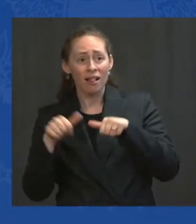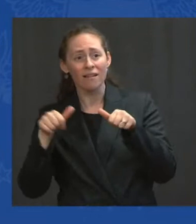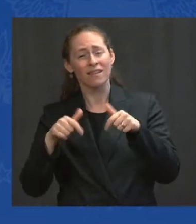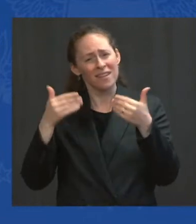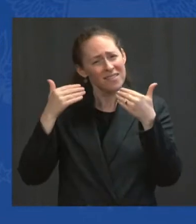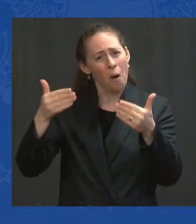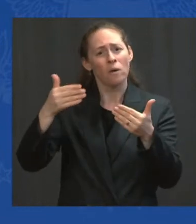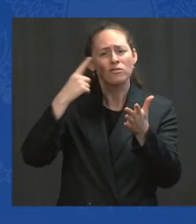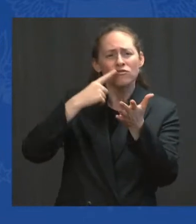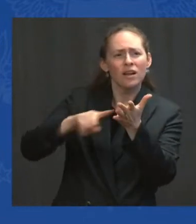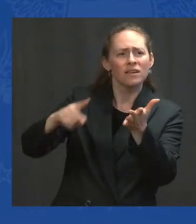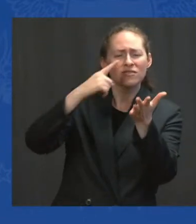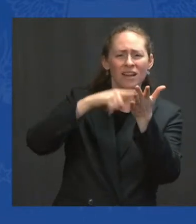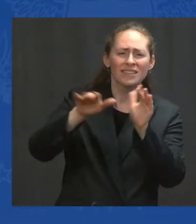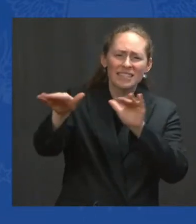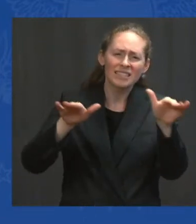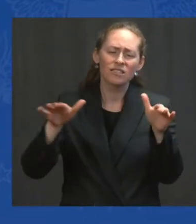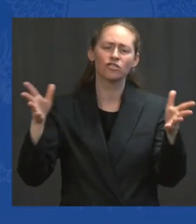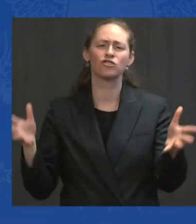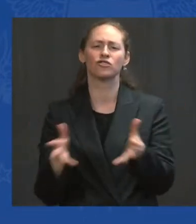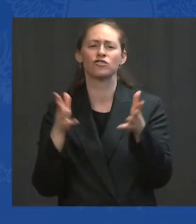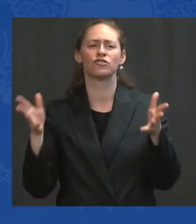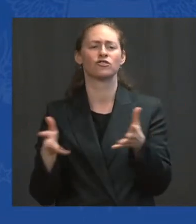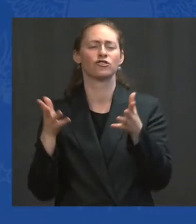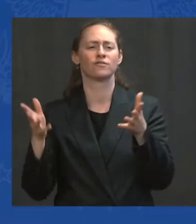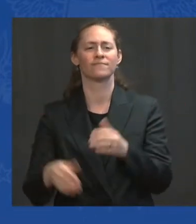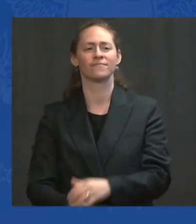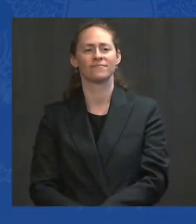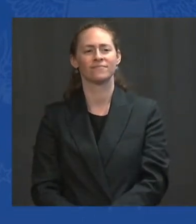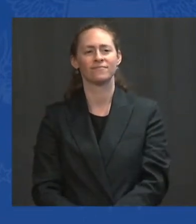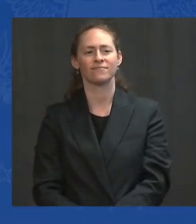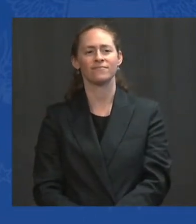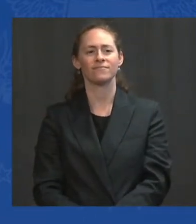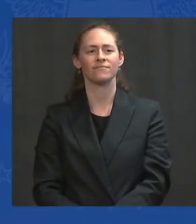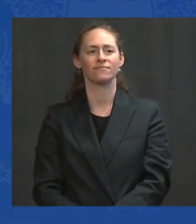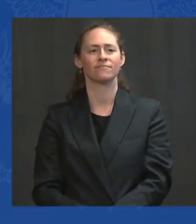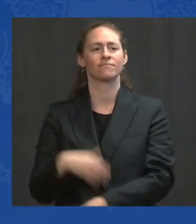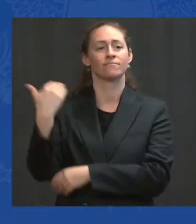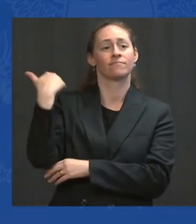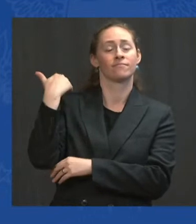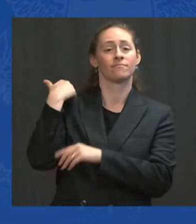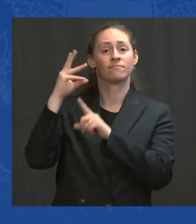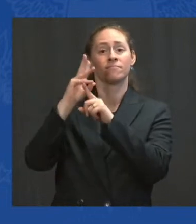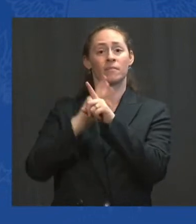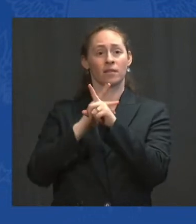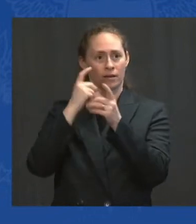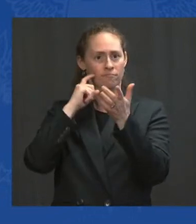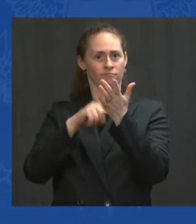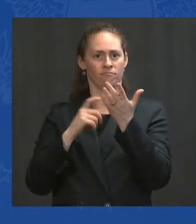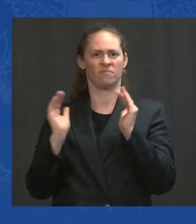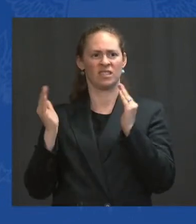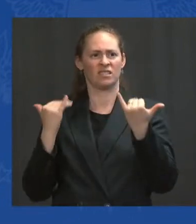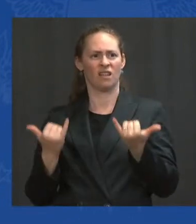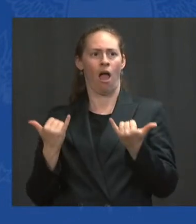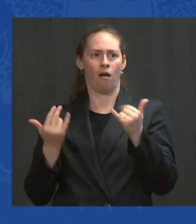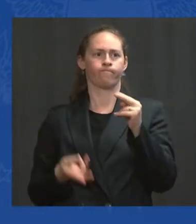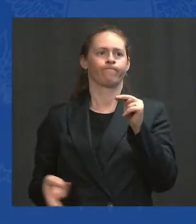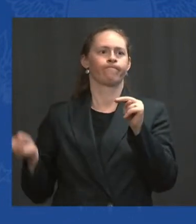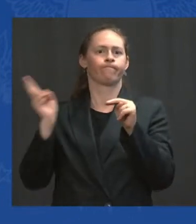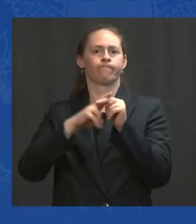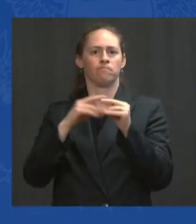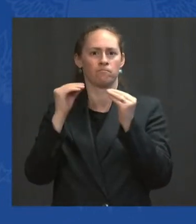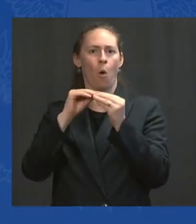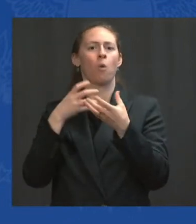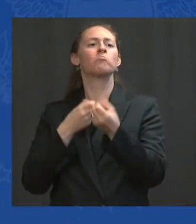Over the last 6 months, we've seen vaccine confidence increase steadily from 34% to